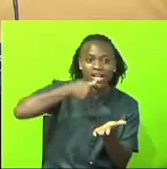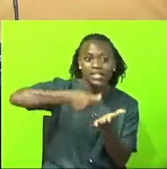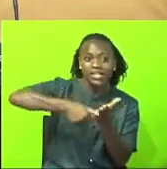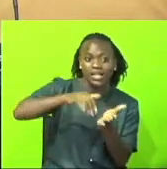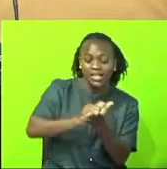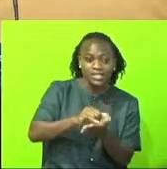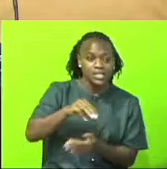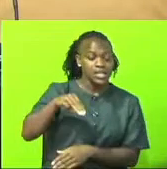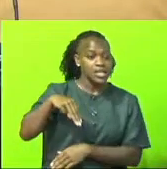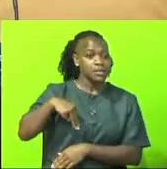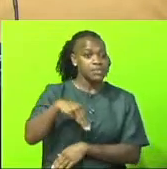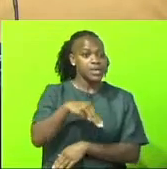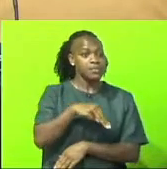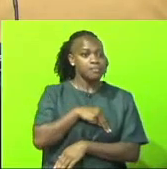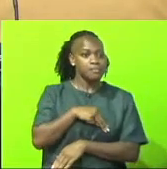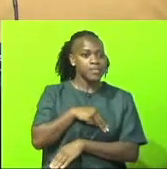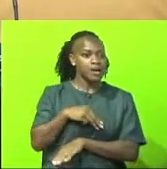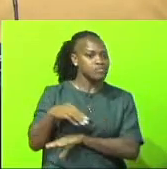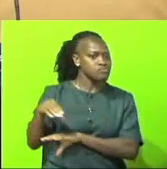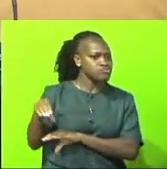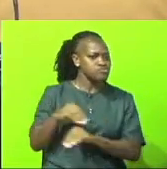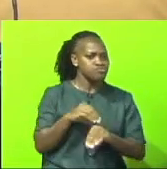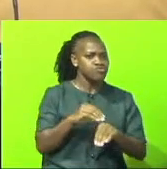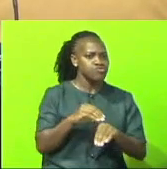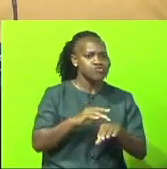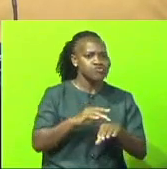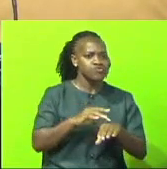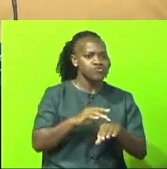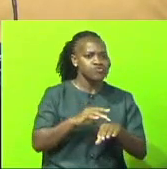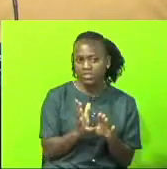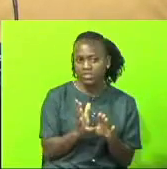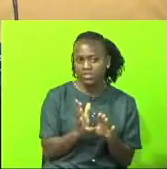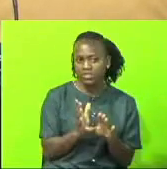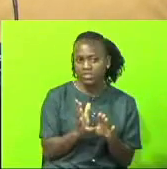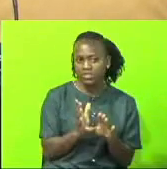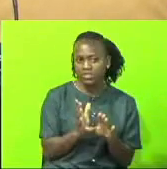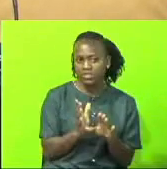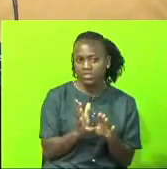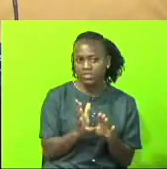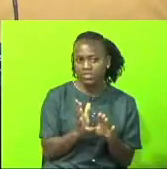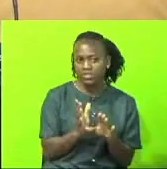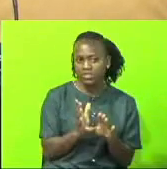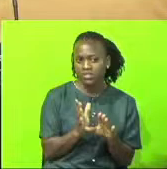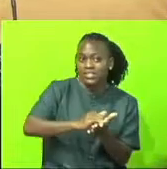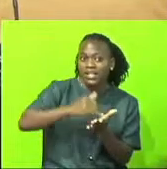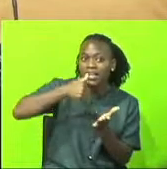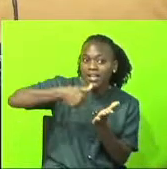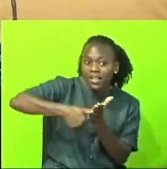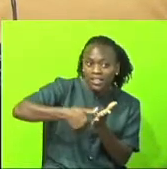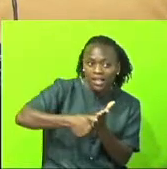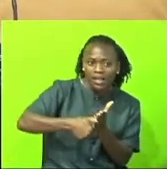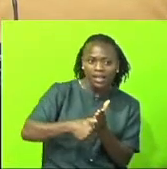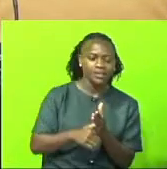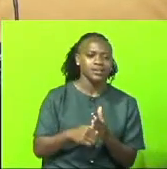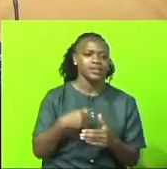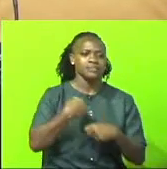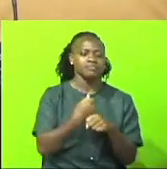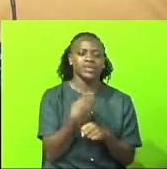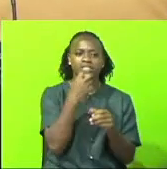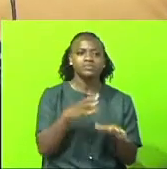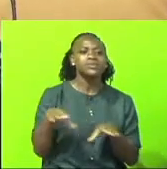member has vacated his seat. And on the basis of that, an action was taken.